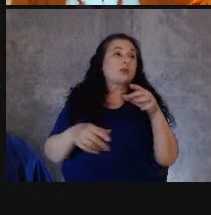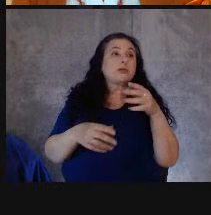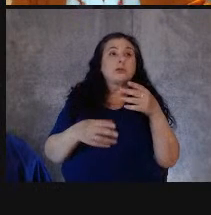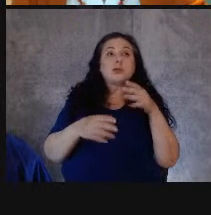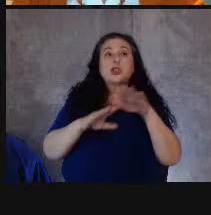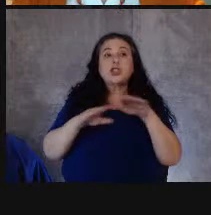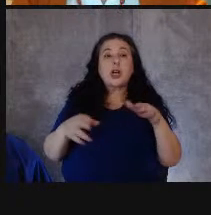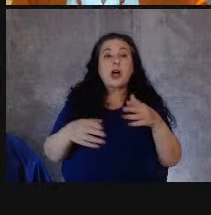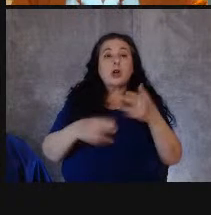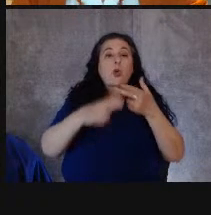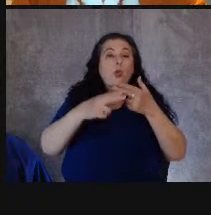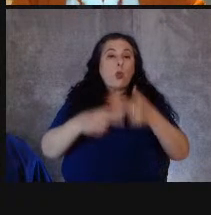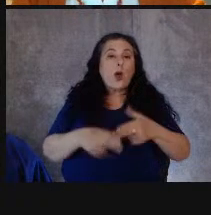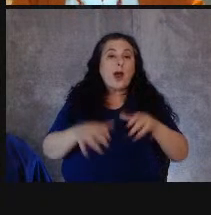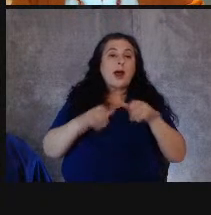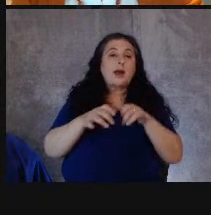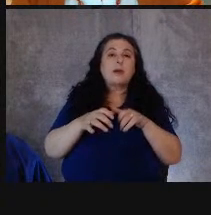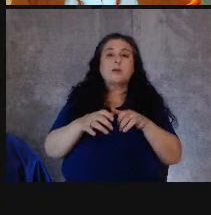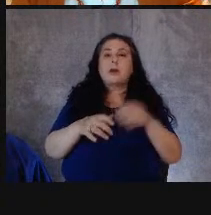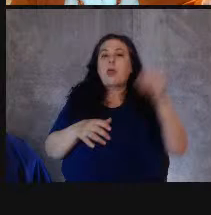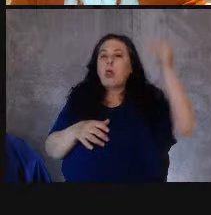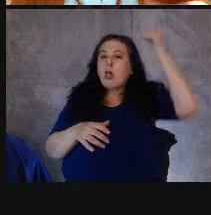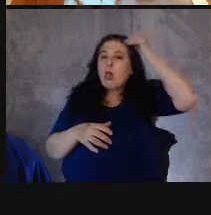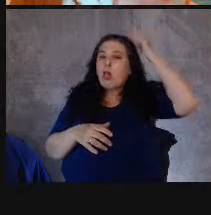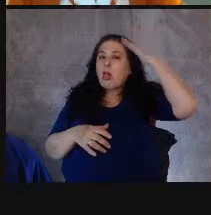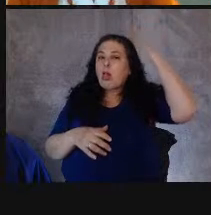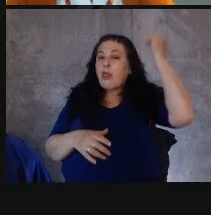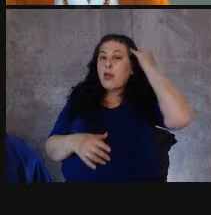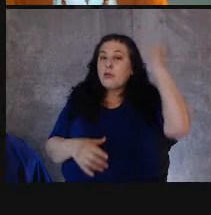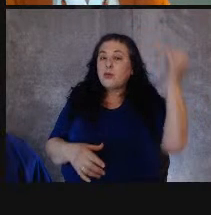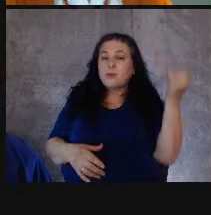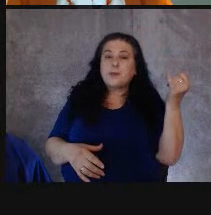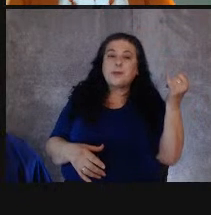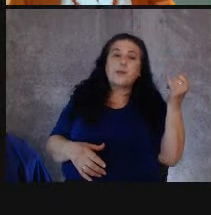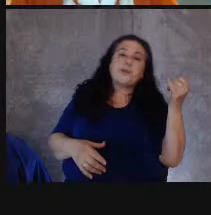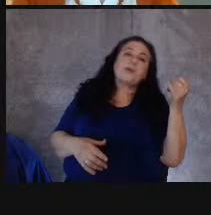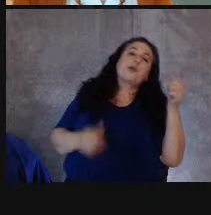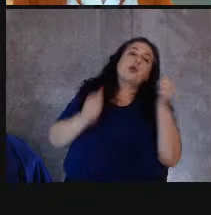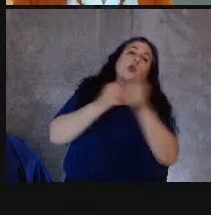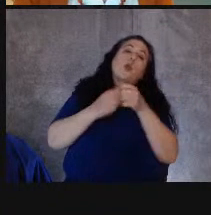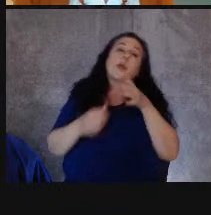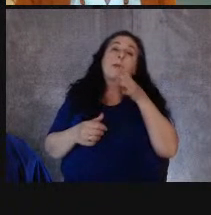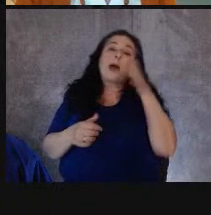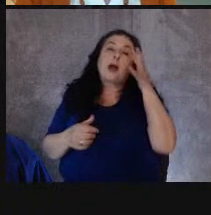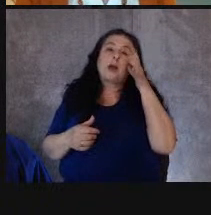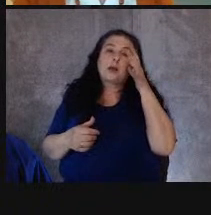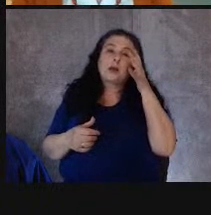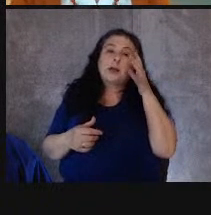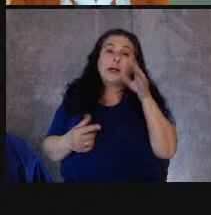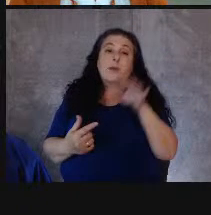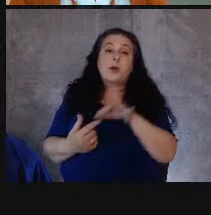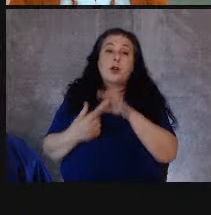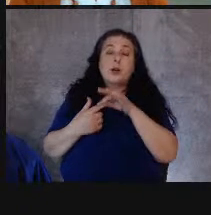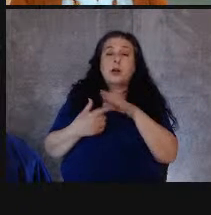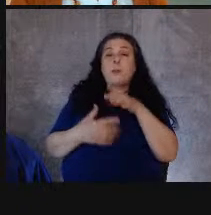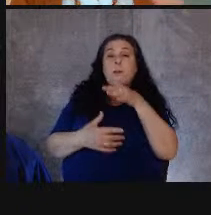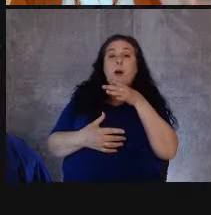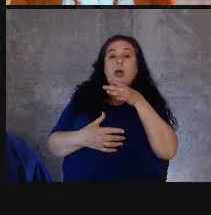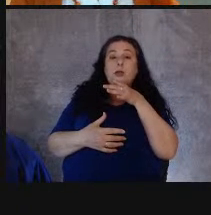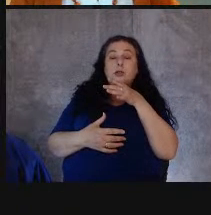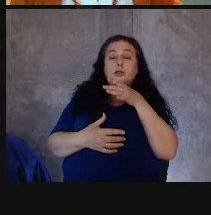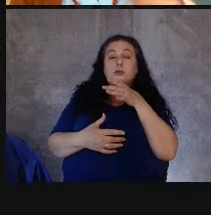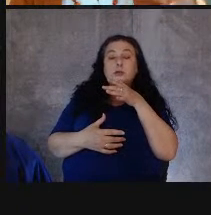just even planting the thought out there among parents and particularly among mothers, I